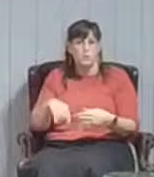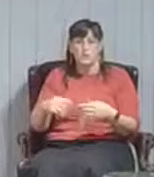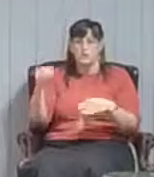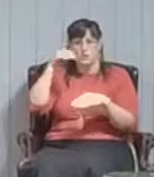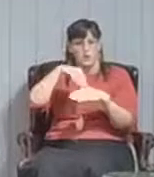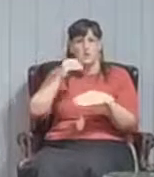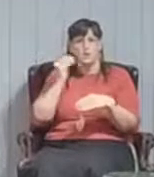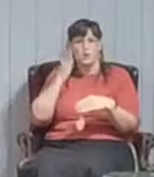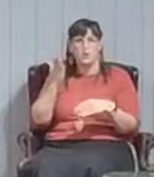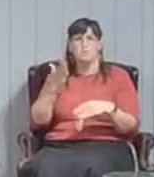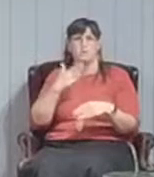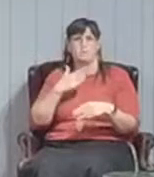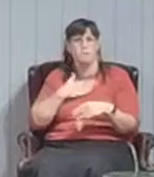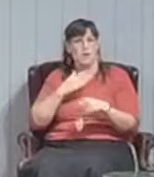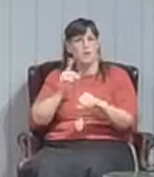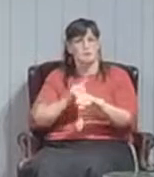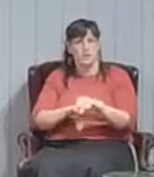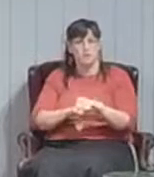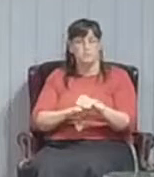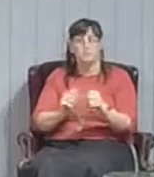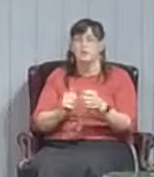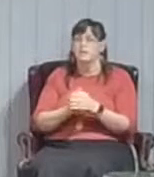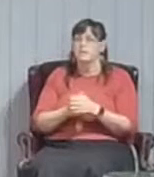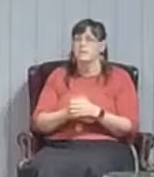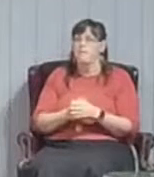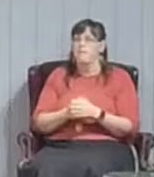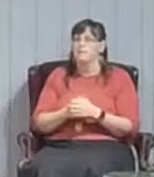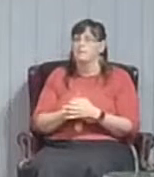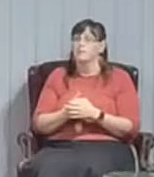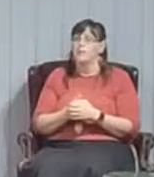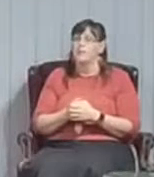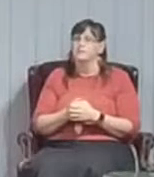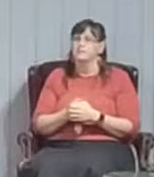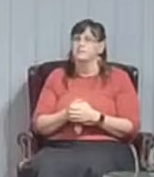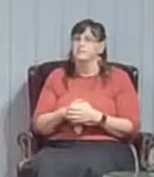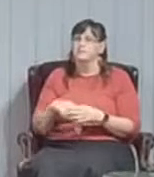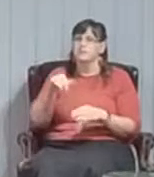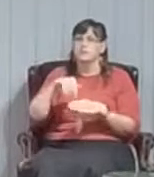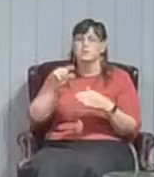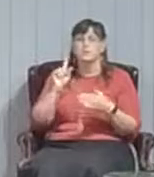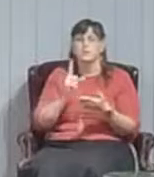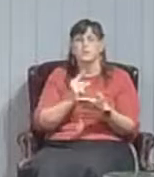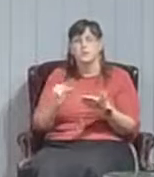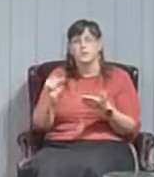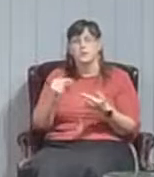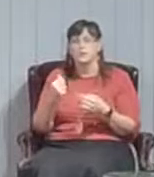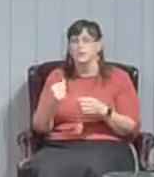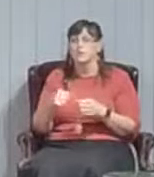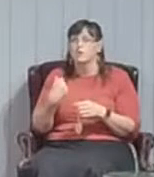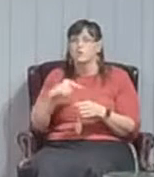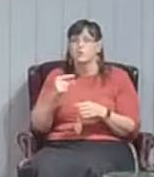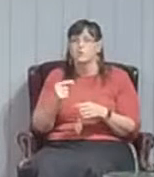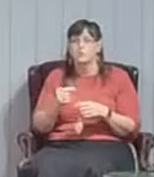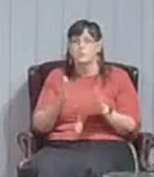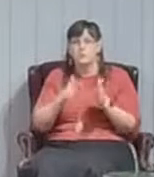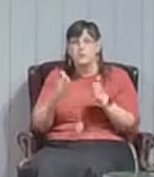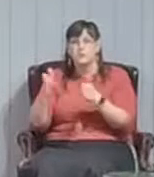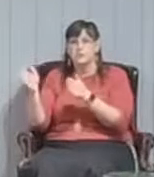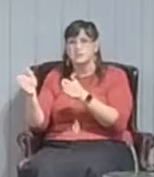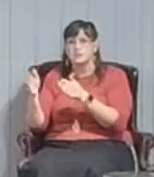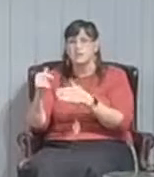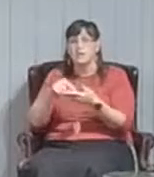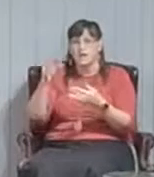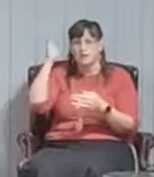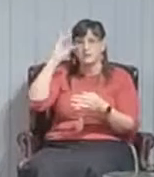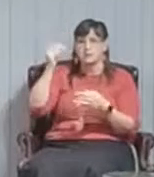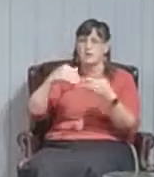at my convenience and my time and so forth. And in a week or so, we made arrangements, and in a week or so, this